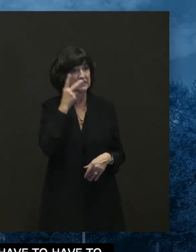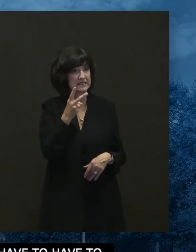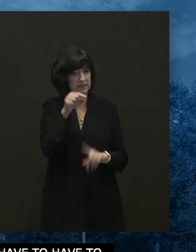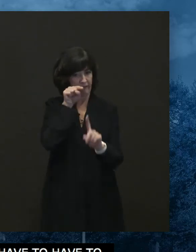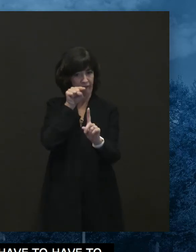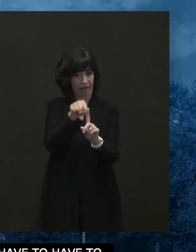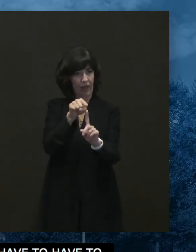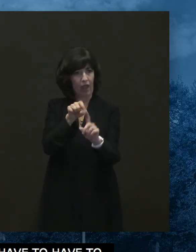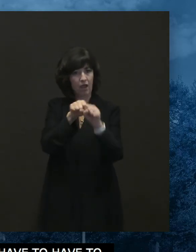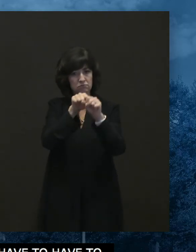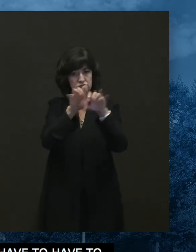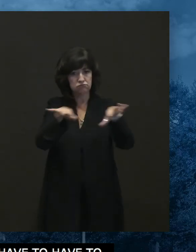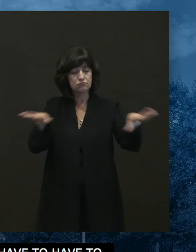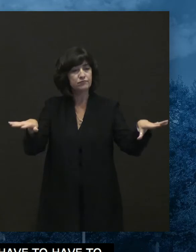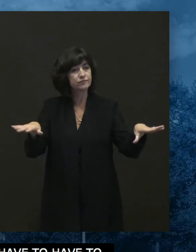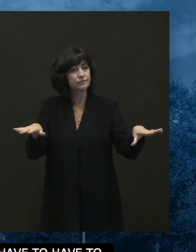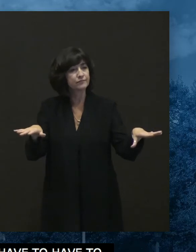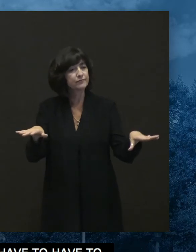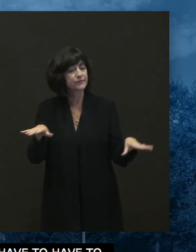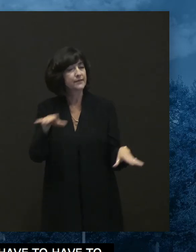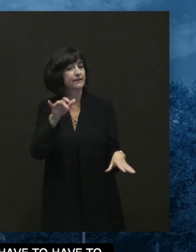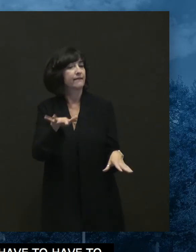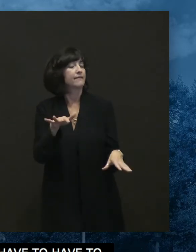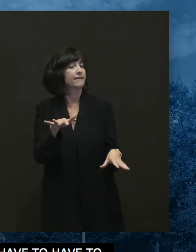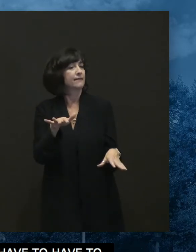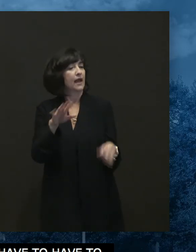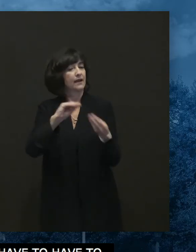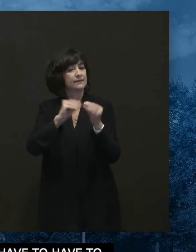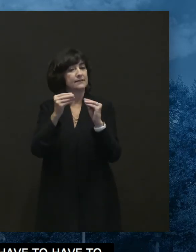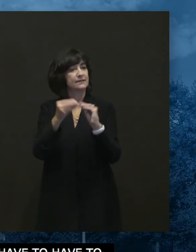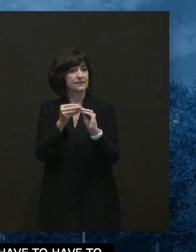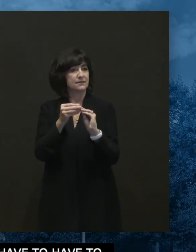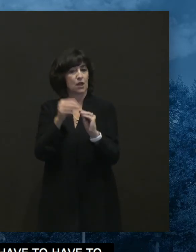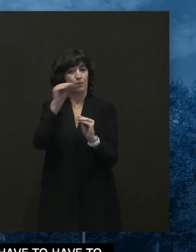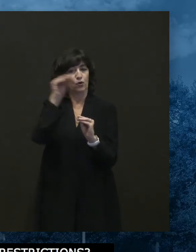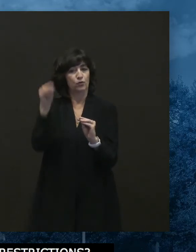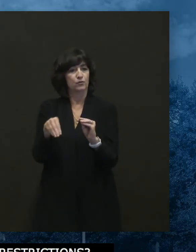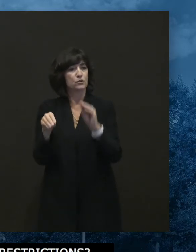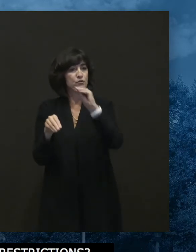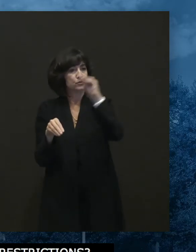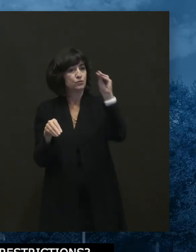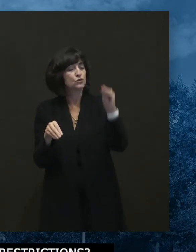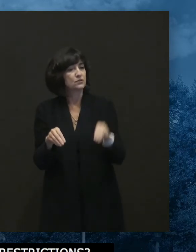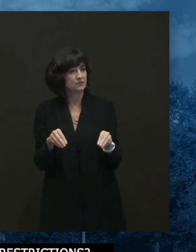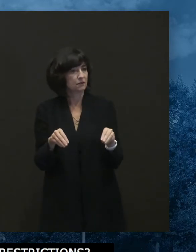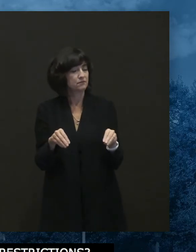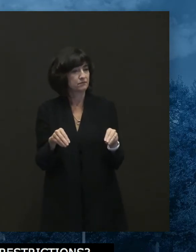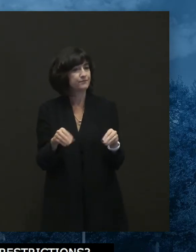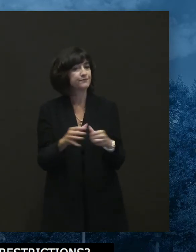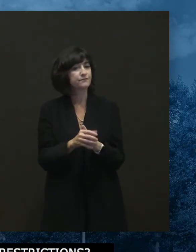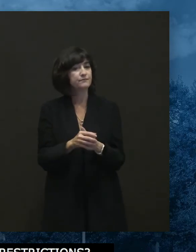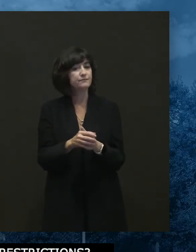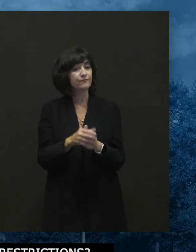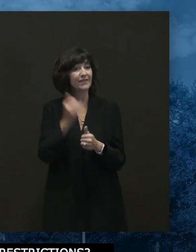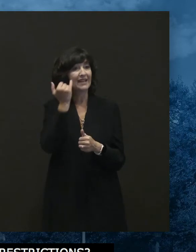the numerator, right, it's the new positive cases on a day-to-day basis. So let's talk about that. So the quarantine from New York, New